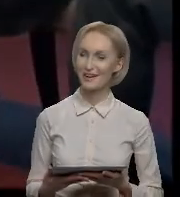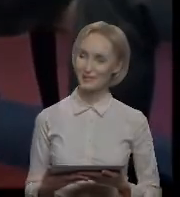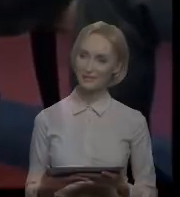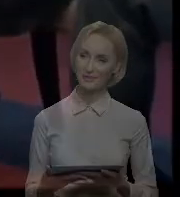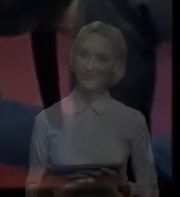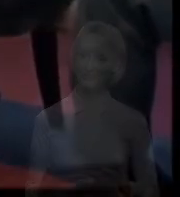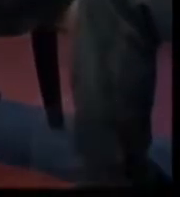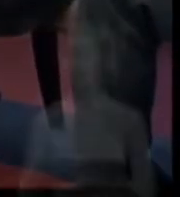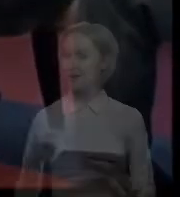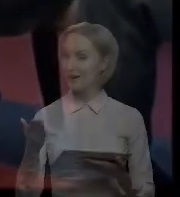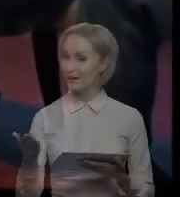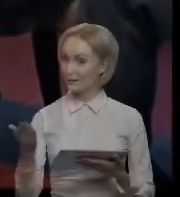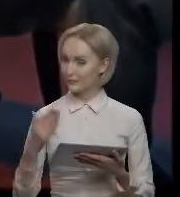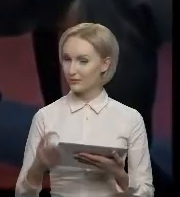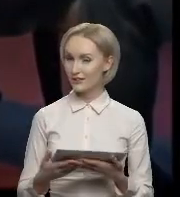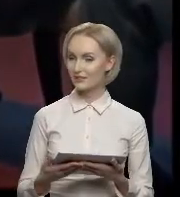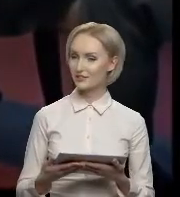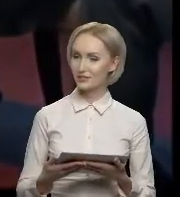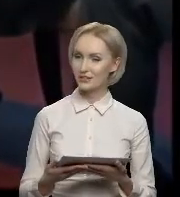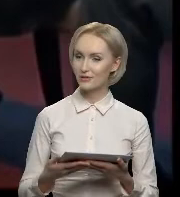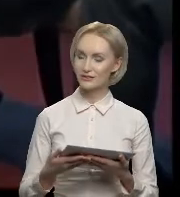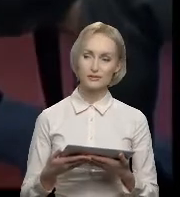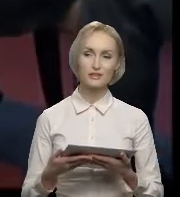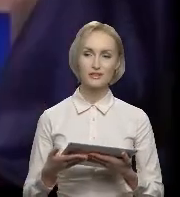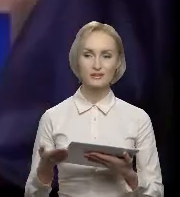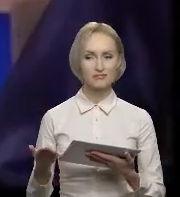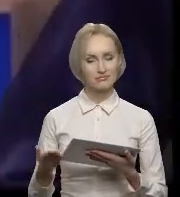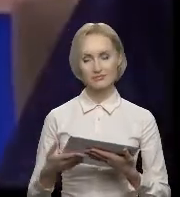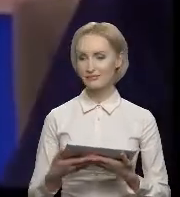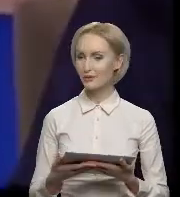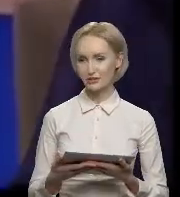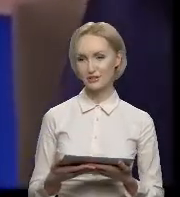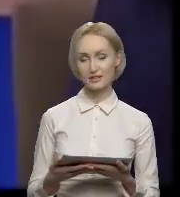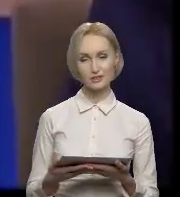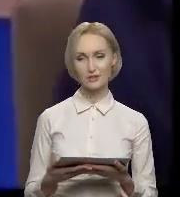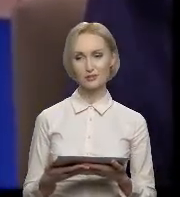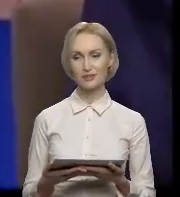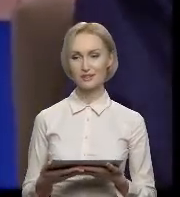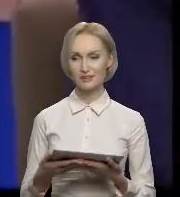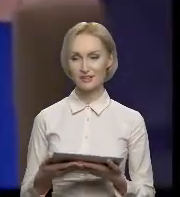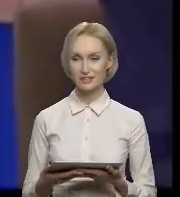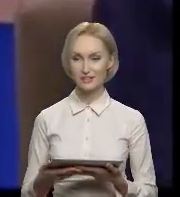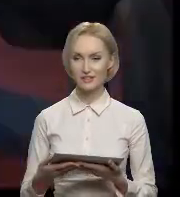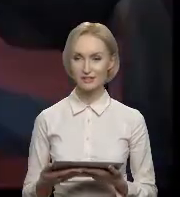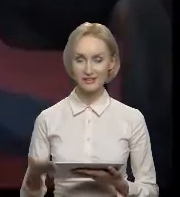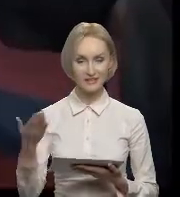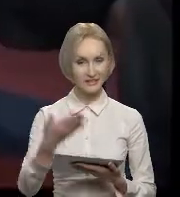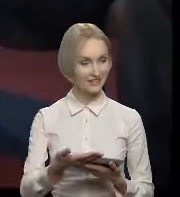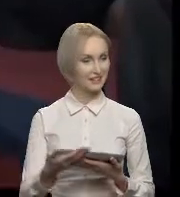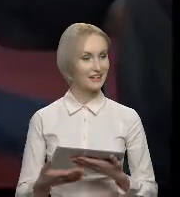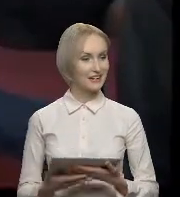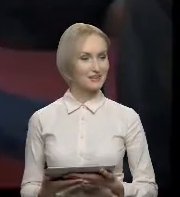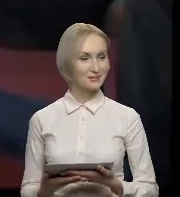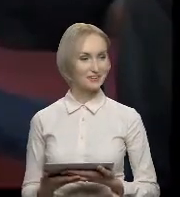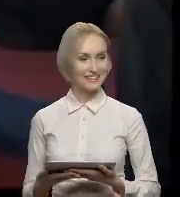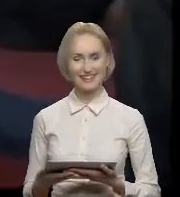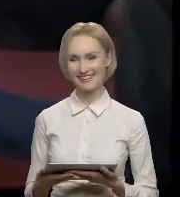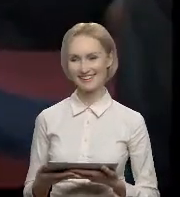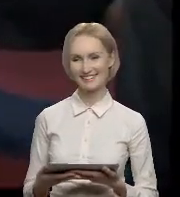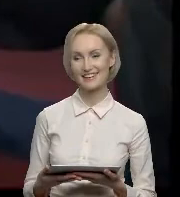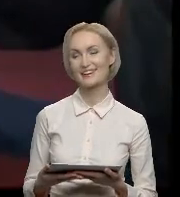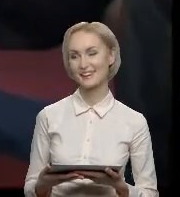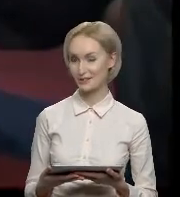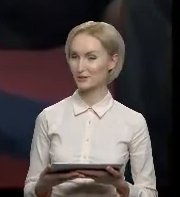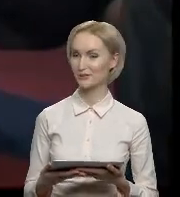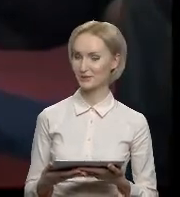owe me an apology. I'm your best friend. So you supposed to have a lot of faith in me. You supposed to me. I'm going to need a drink after this.